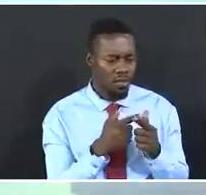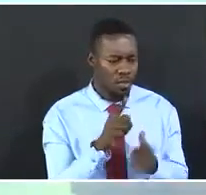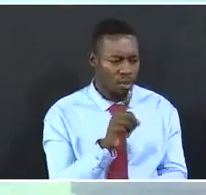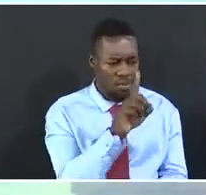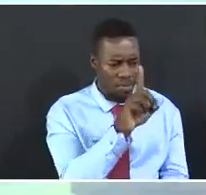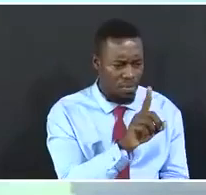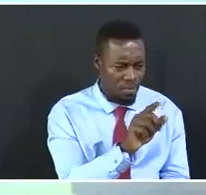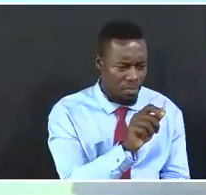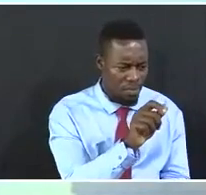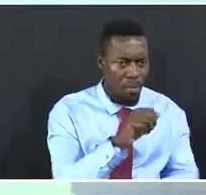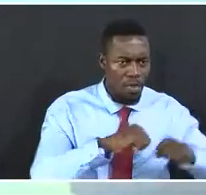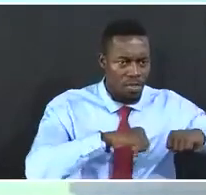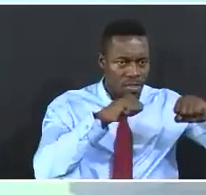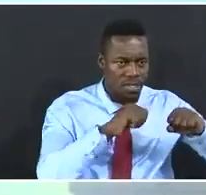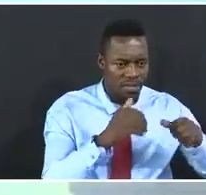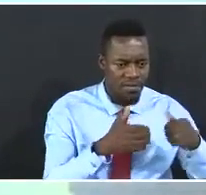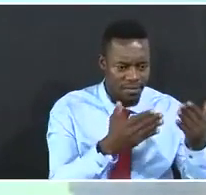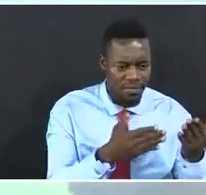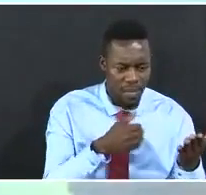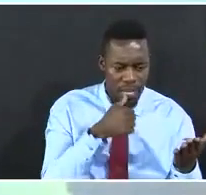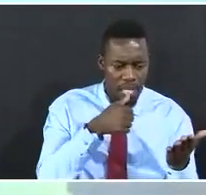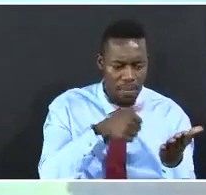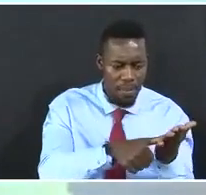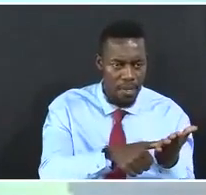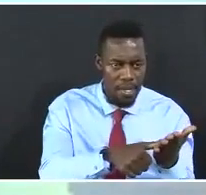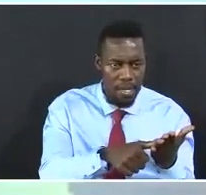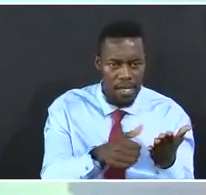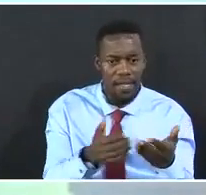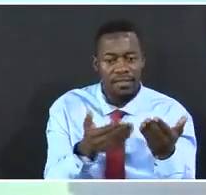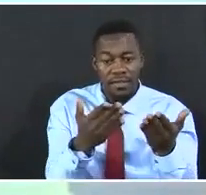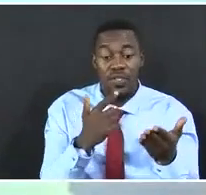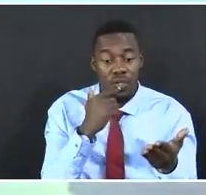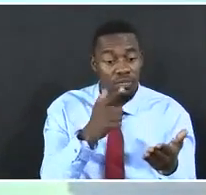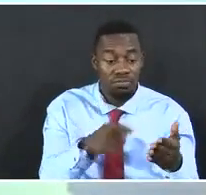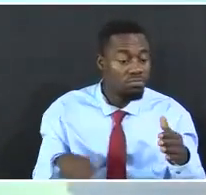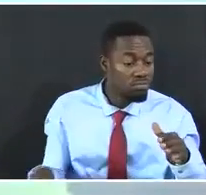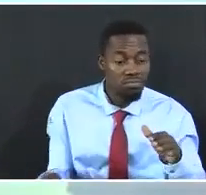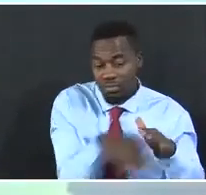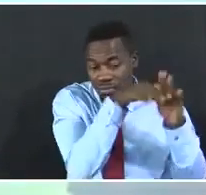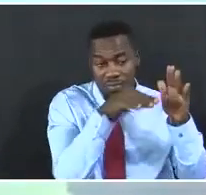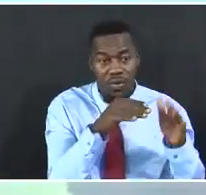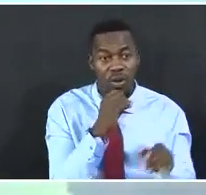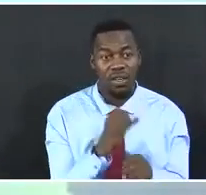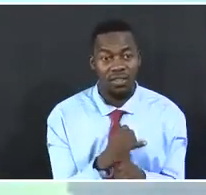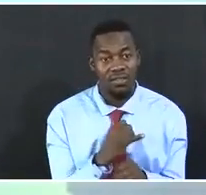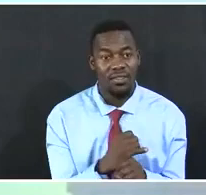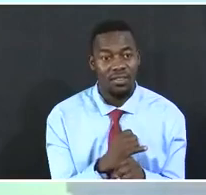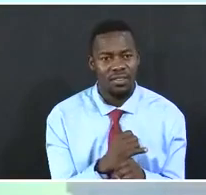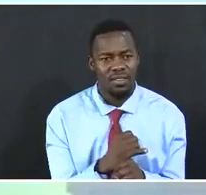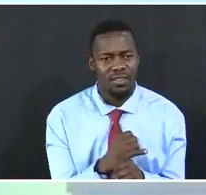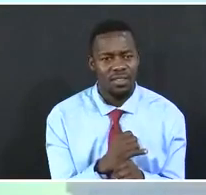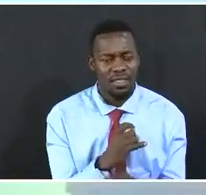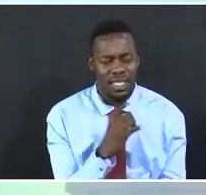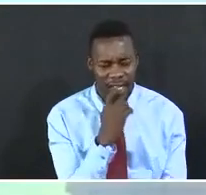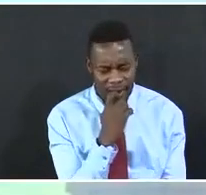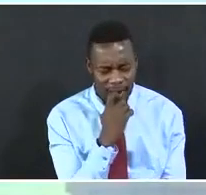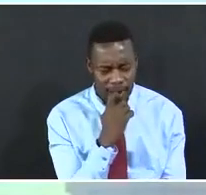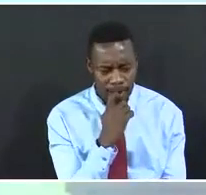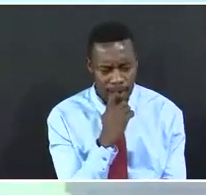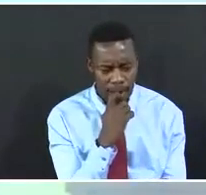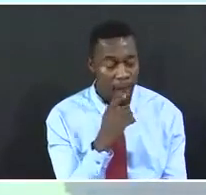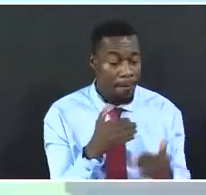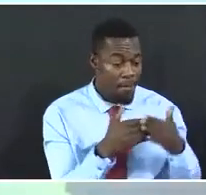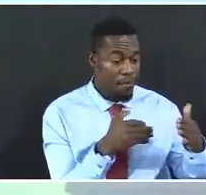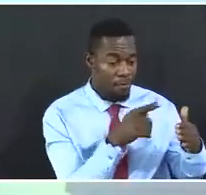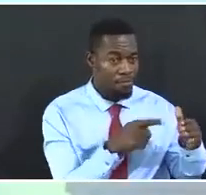why. He just say to resign. And prior to that, I